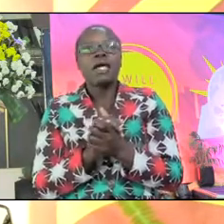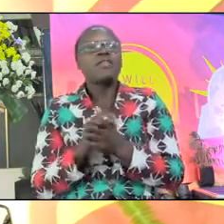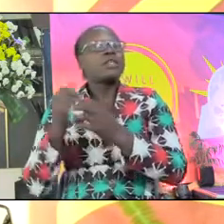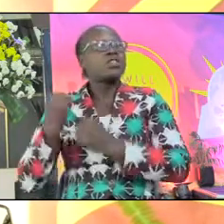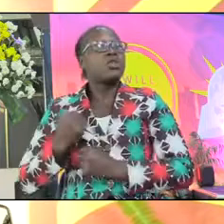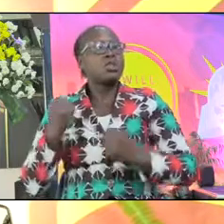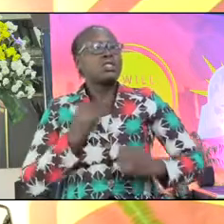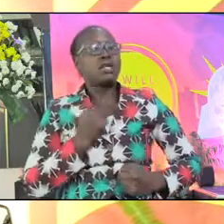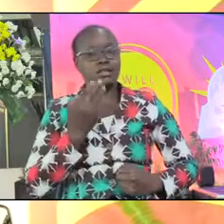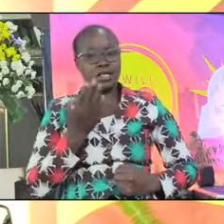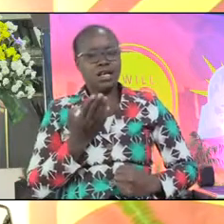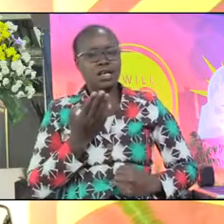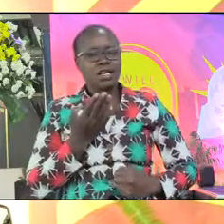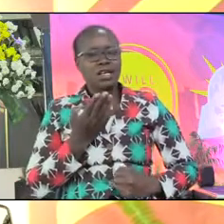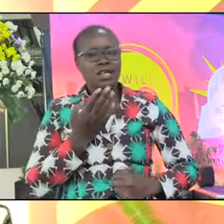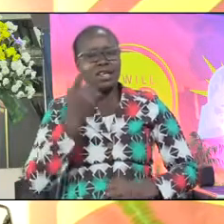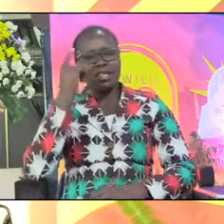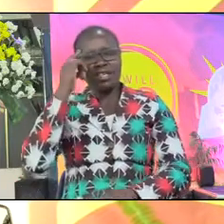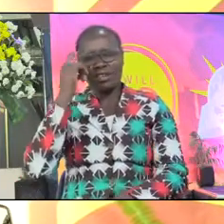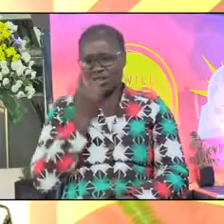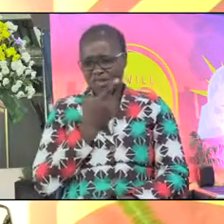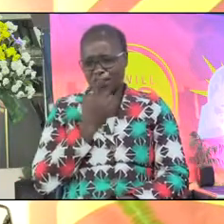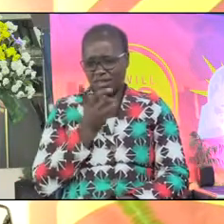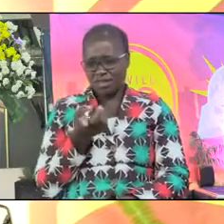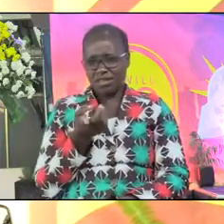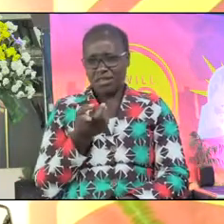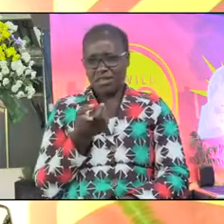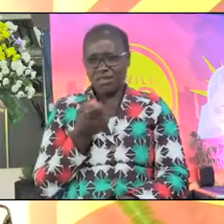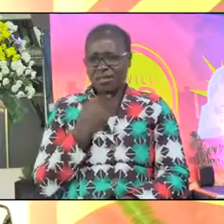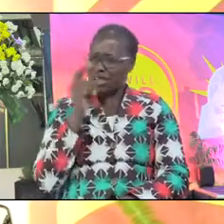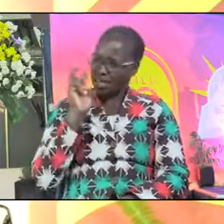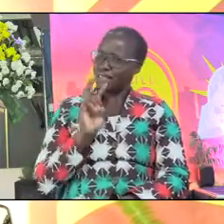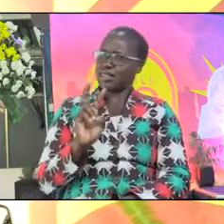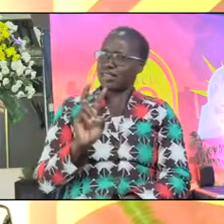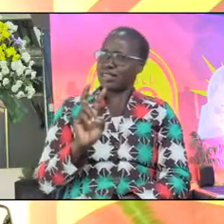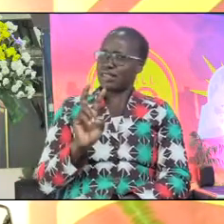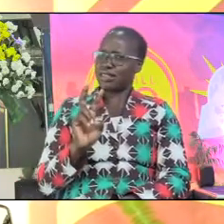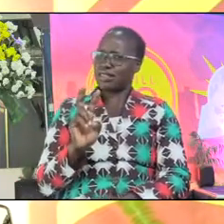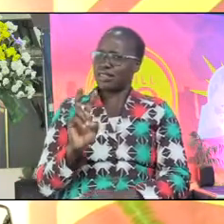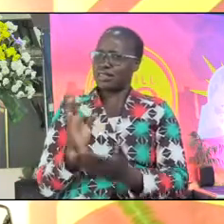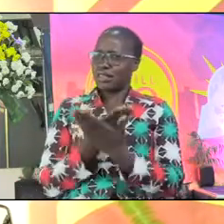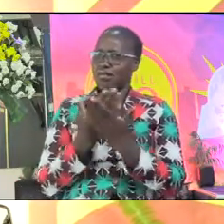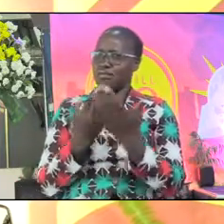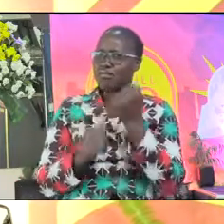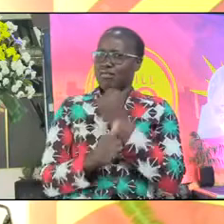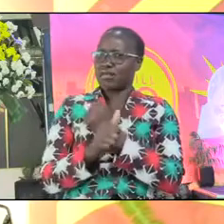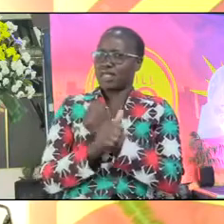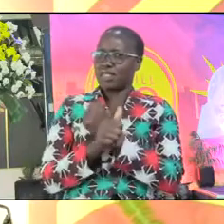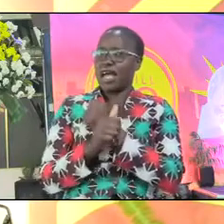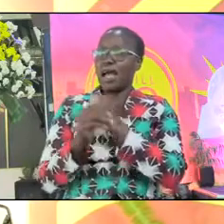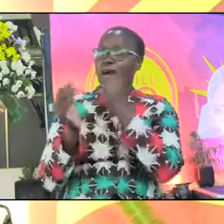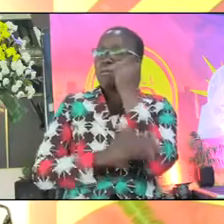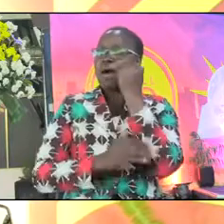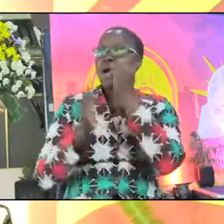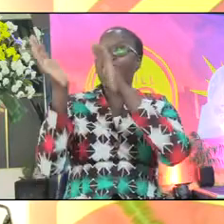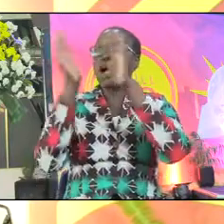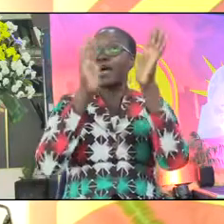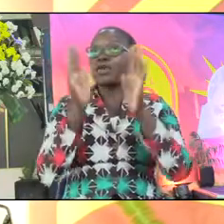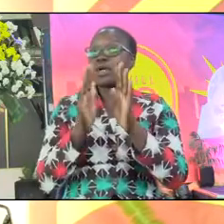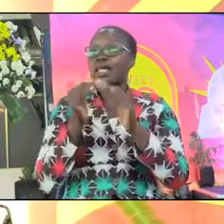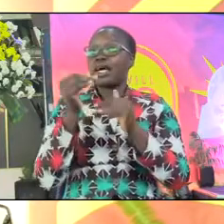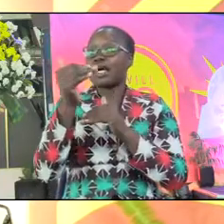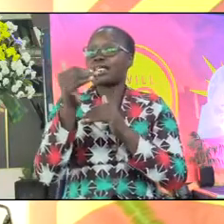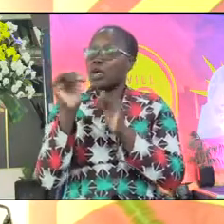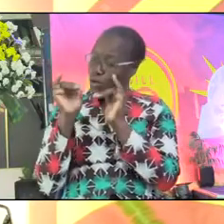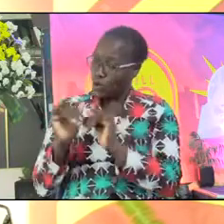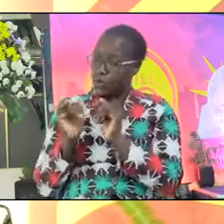soldier, Paul said, what did Paul say? He said, I perceive that there's going to be some bad weather, and we